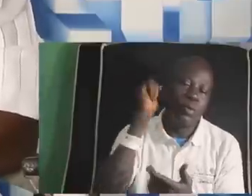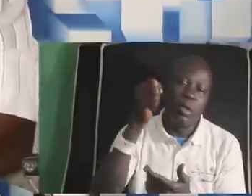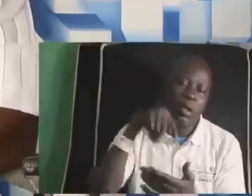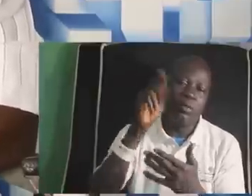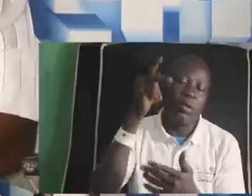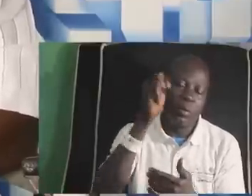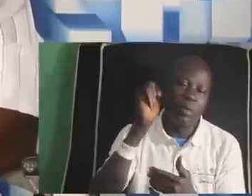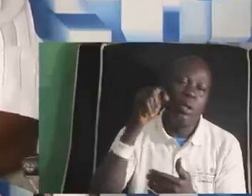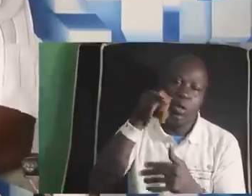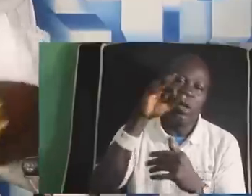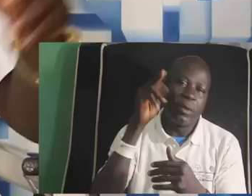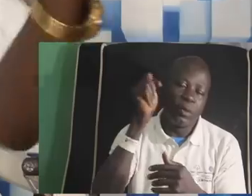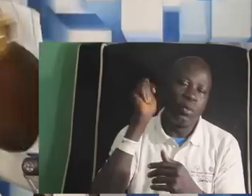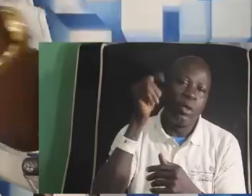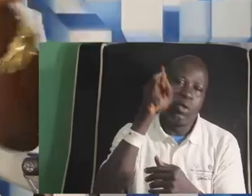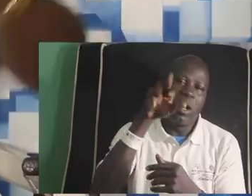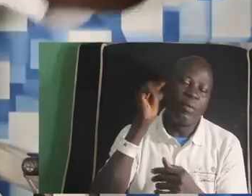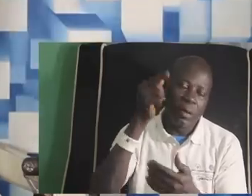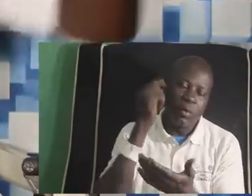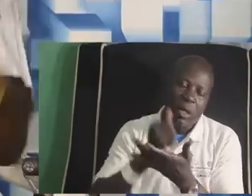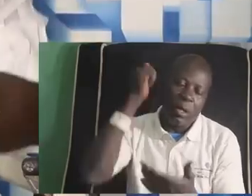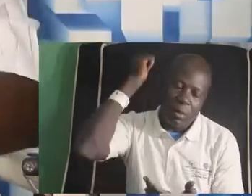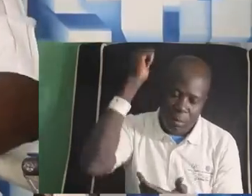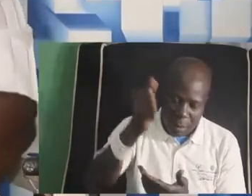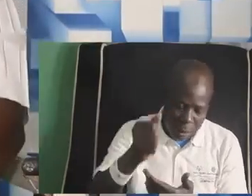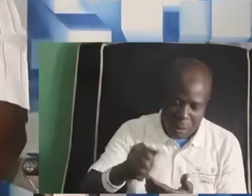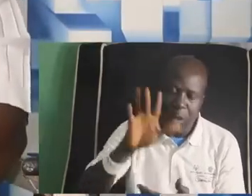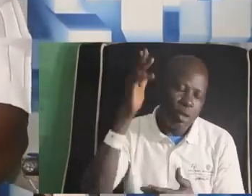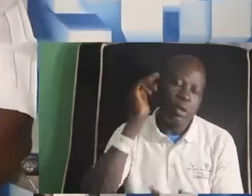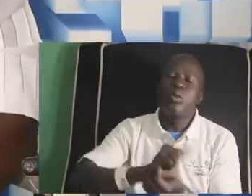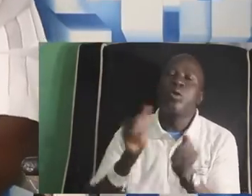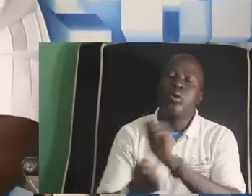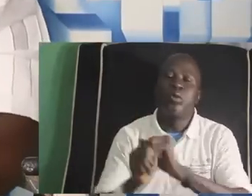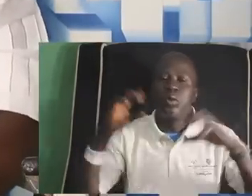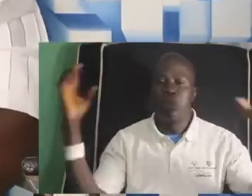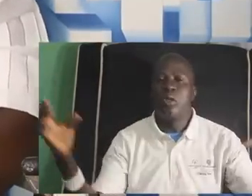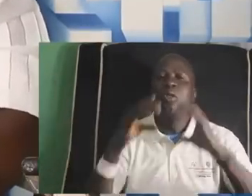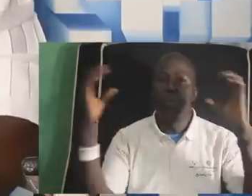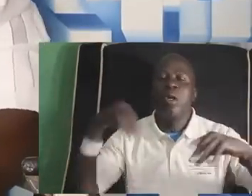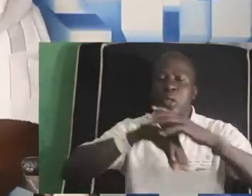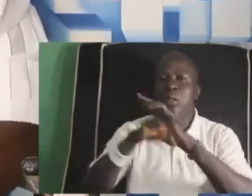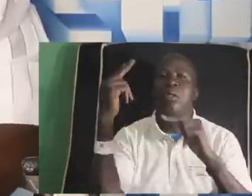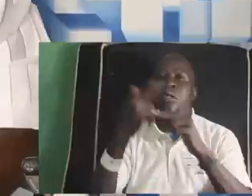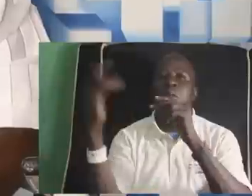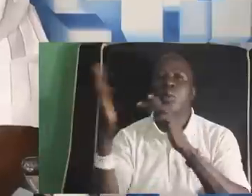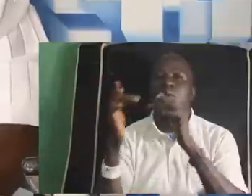wa leri amen wa leri amen eye re ma di ayeye amen